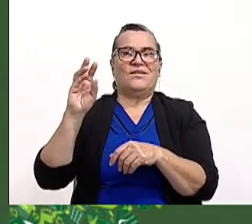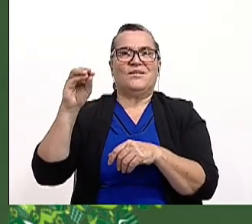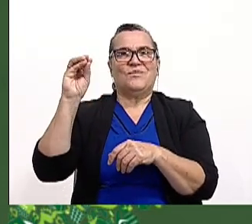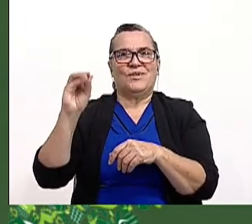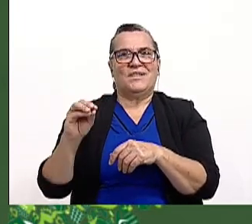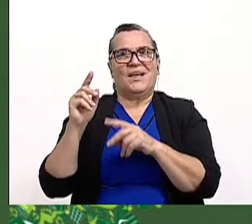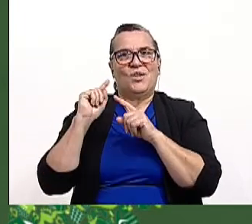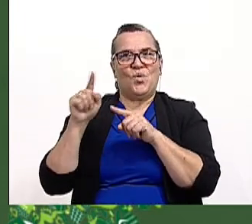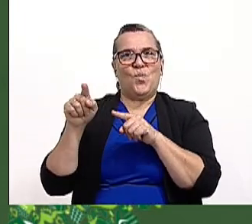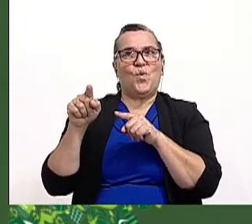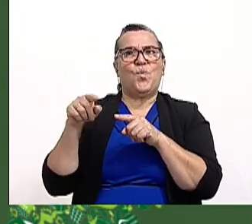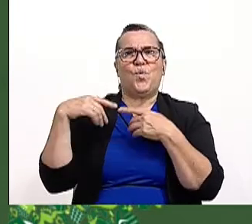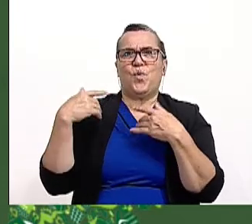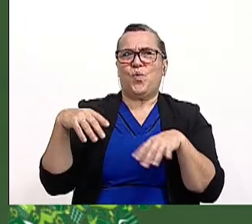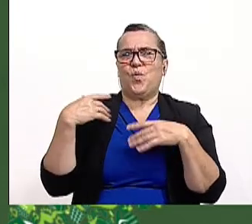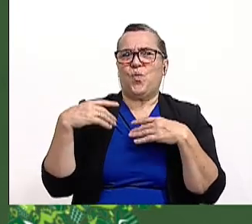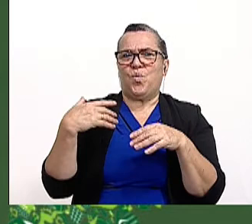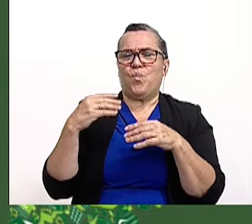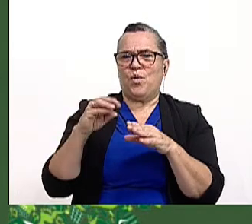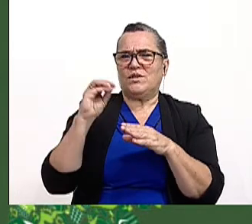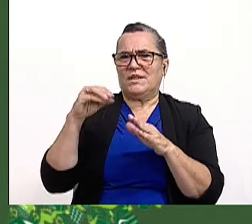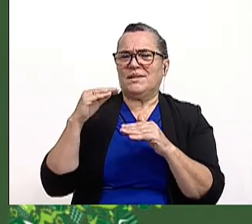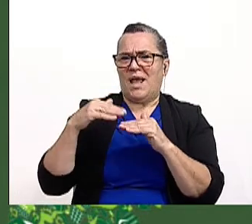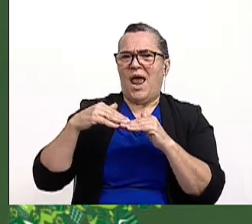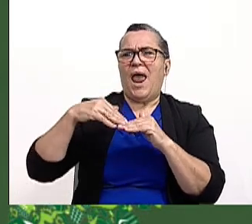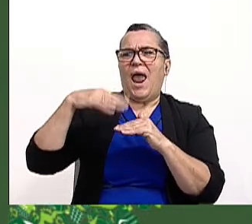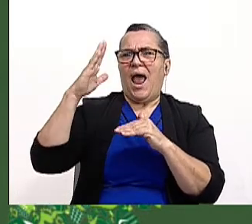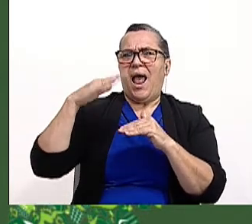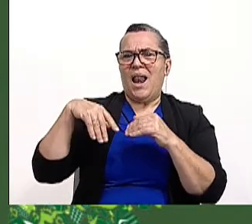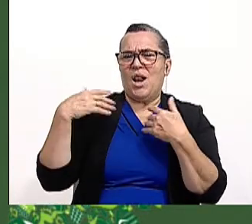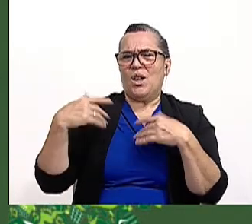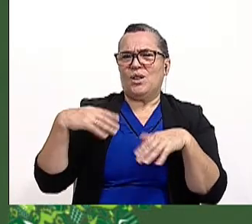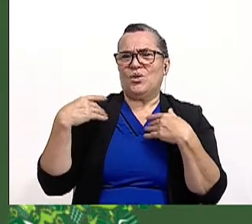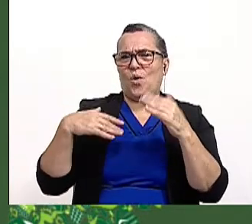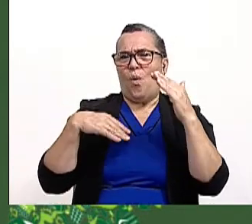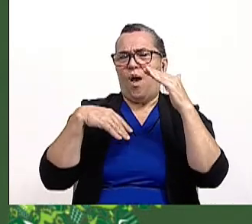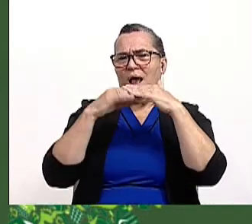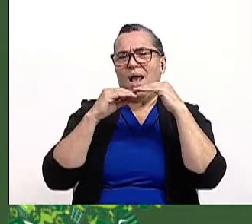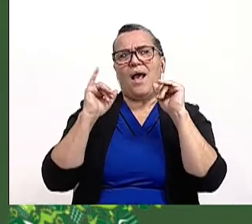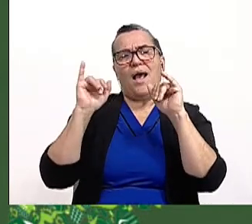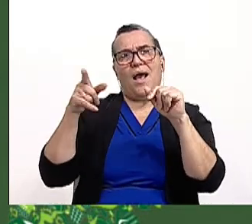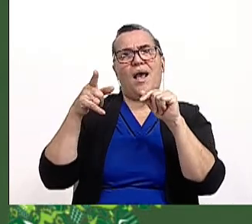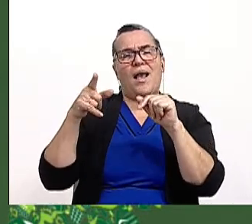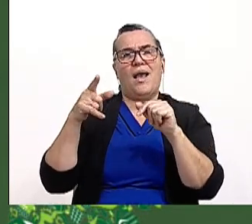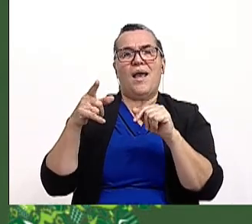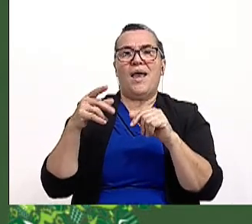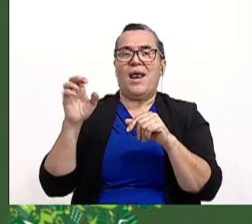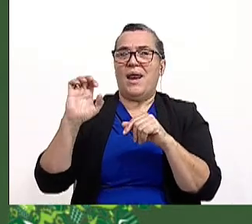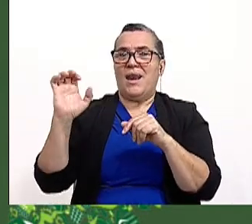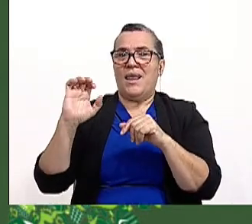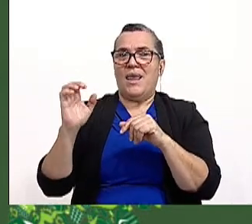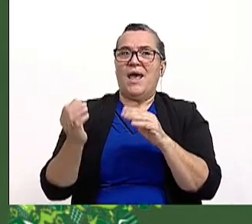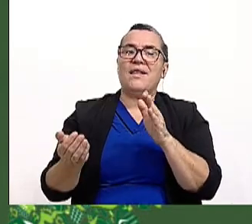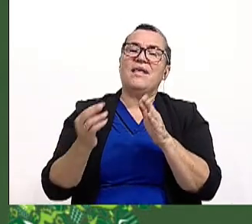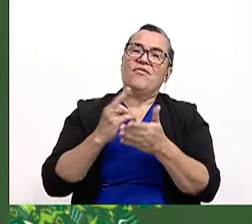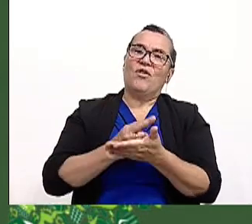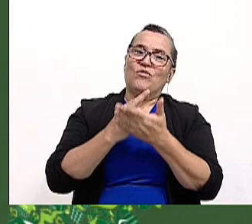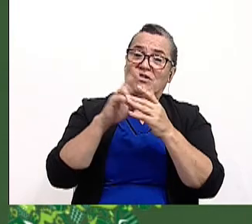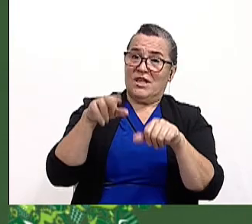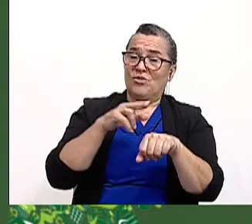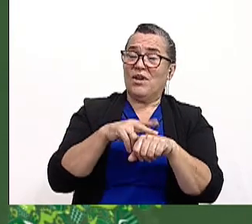look at that, it's a lot of percentage, right? Costa Rica is trying to get its energy from renewable